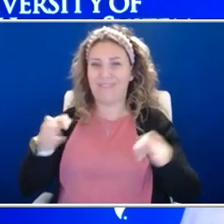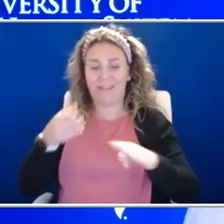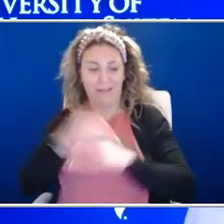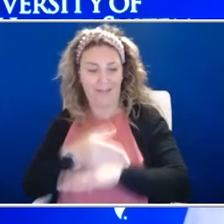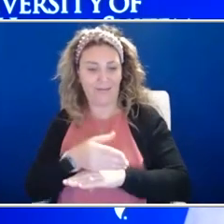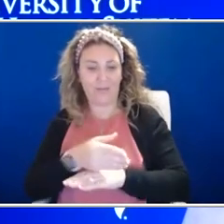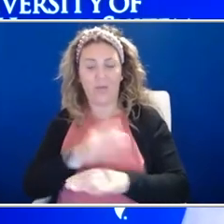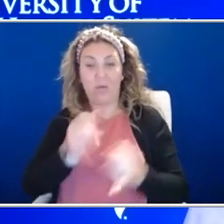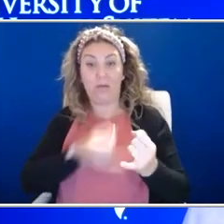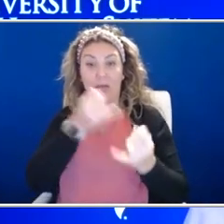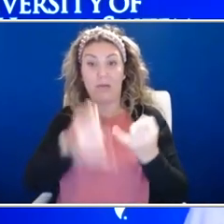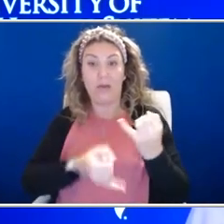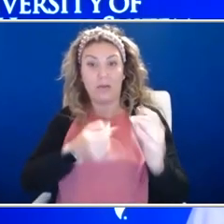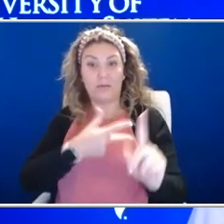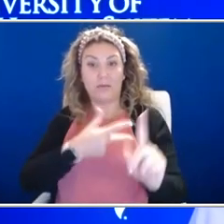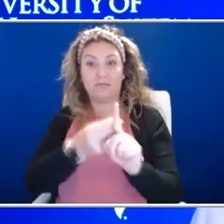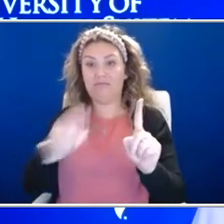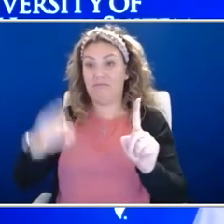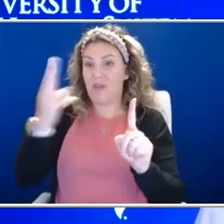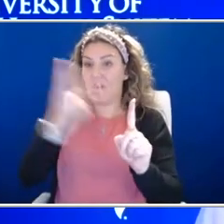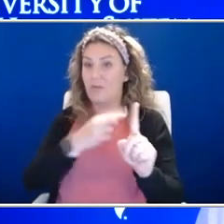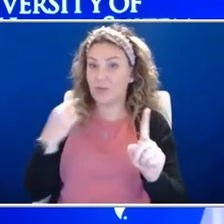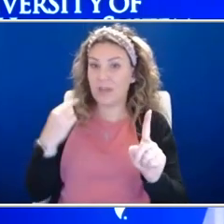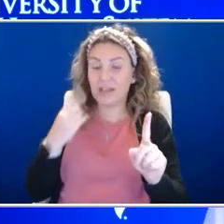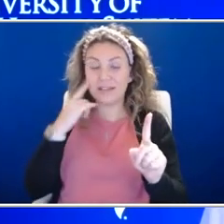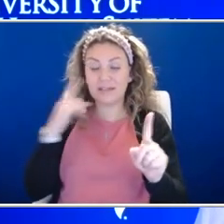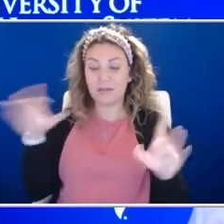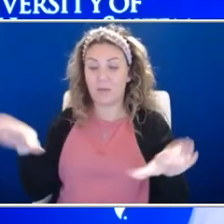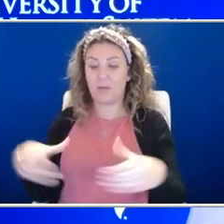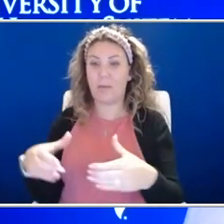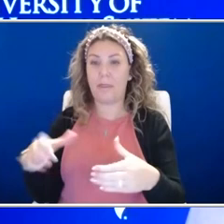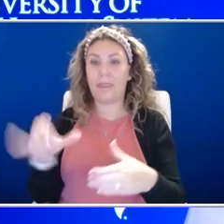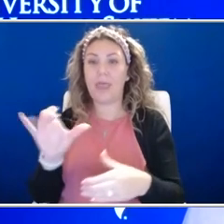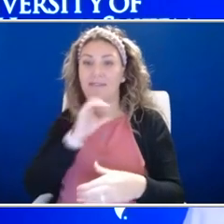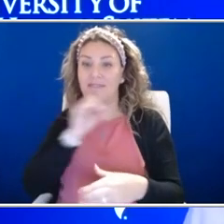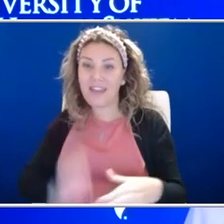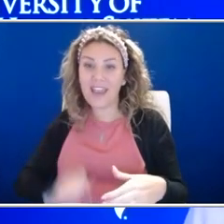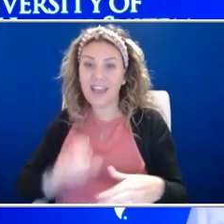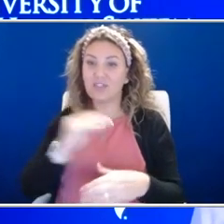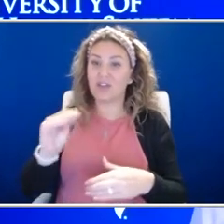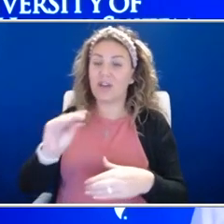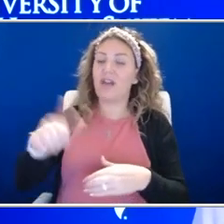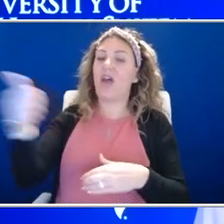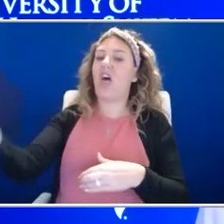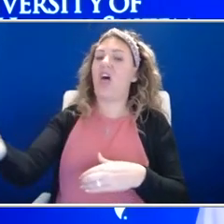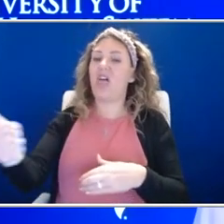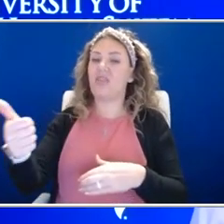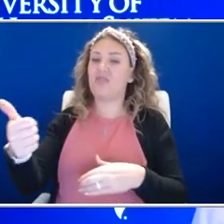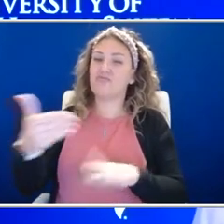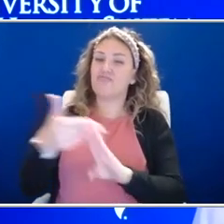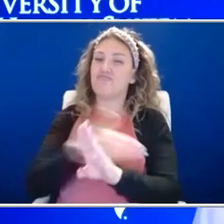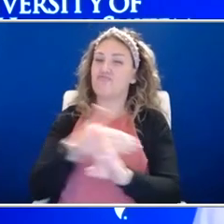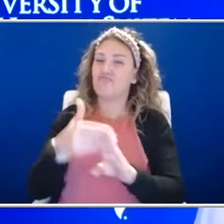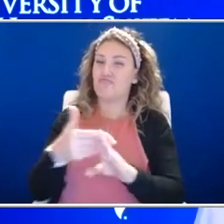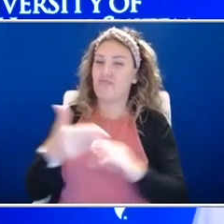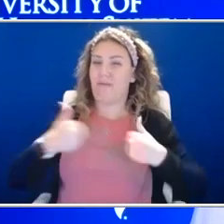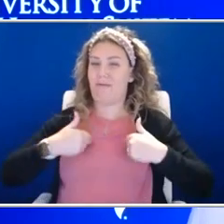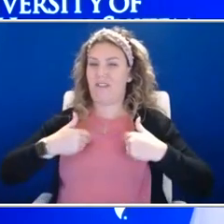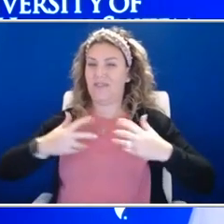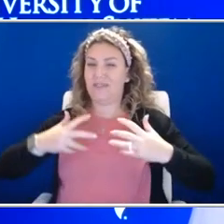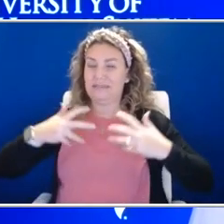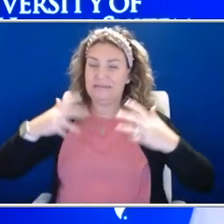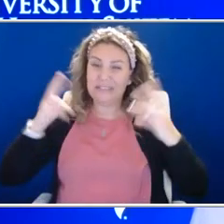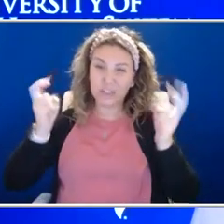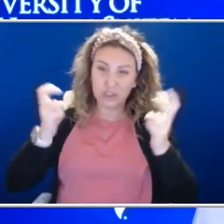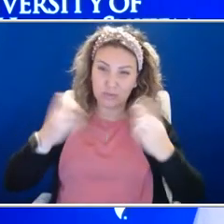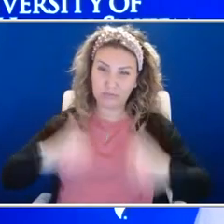risk, especially if you are in those higher risk categories such as age and other comorbidities. So I think we'll just have to kind of wait and see, but I think